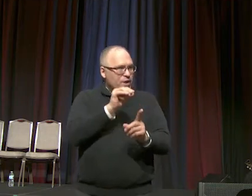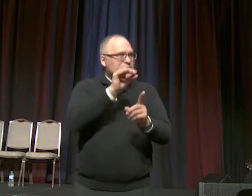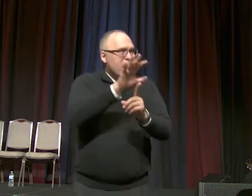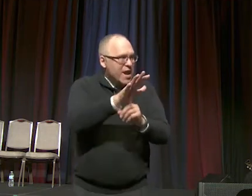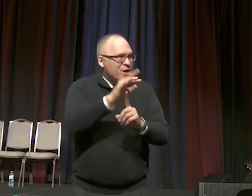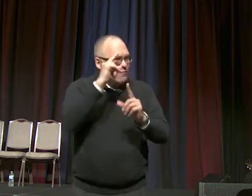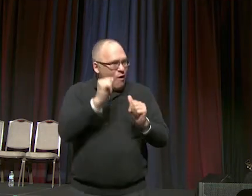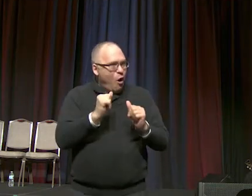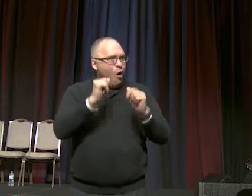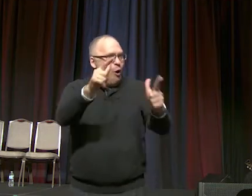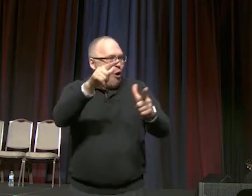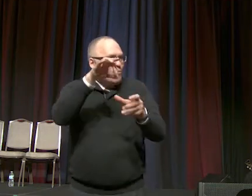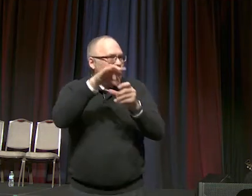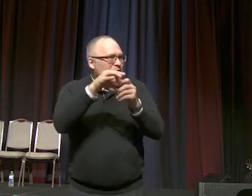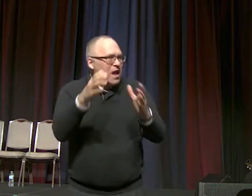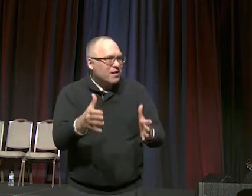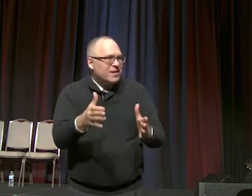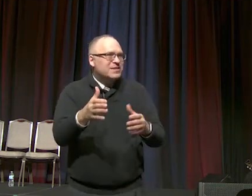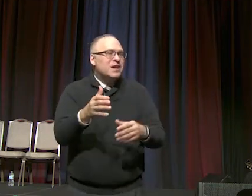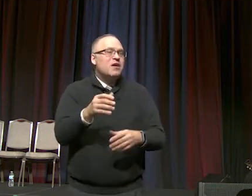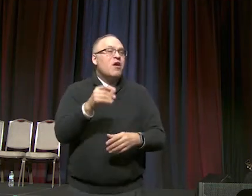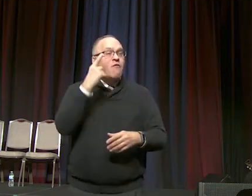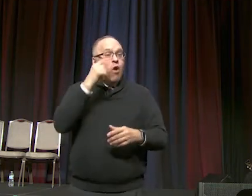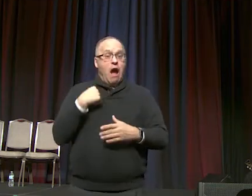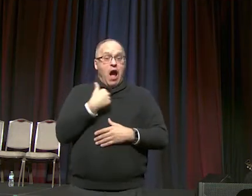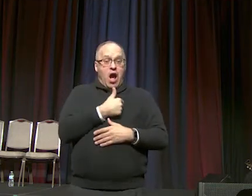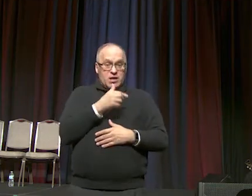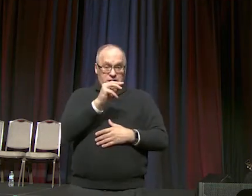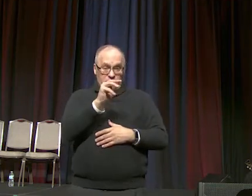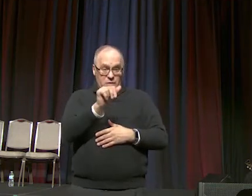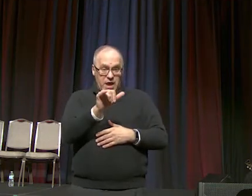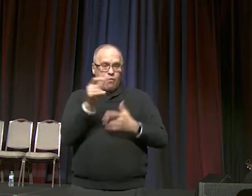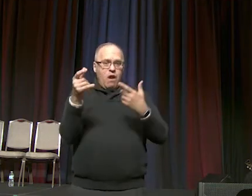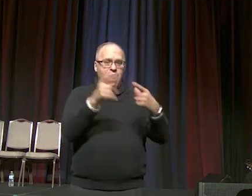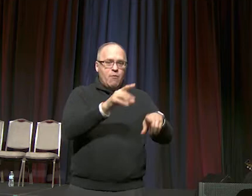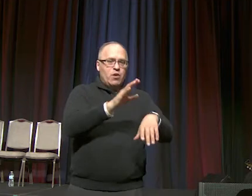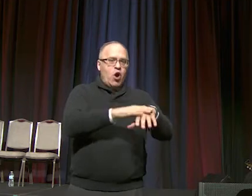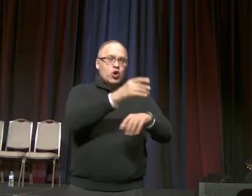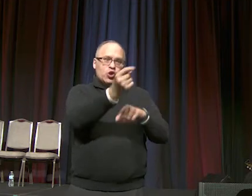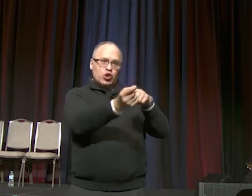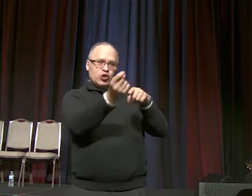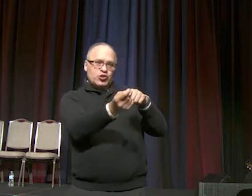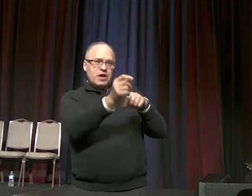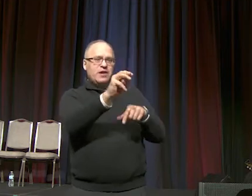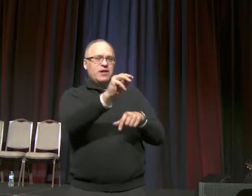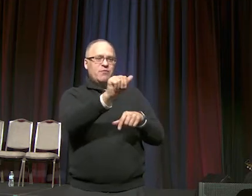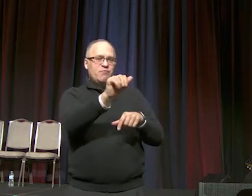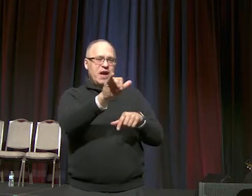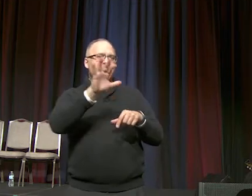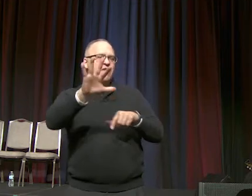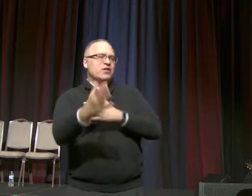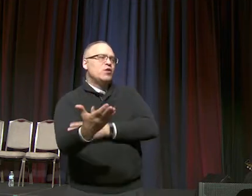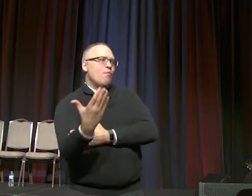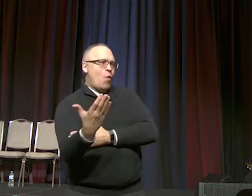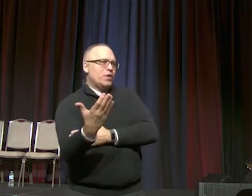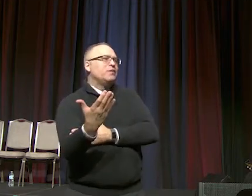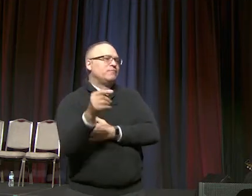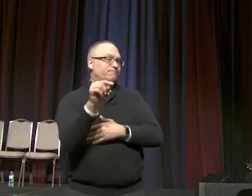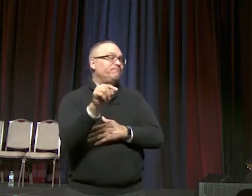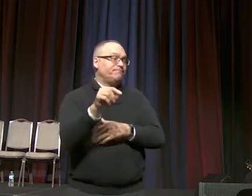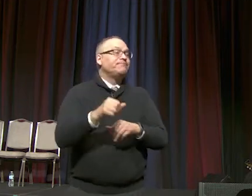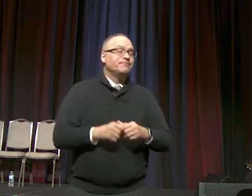same time. That will be occurring on Tuesday morning, May 5th. Prior to that, the day before, we will